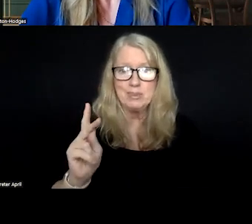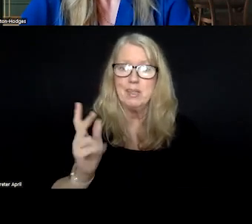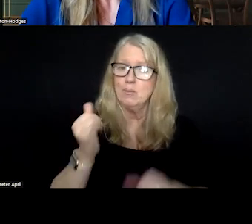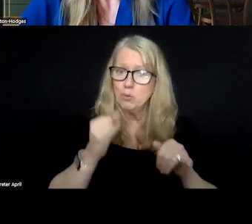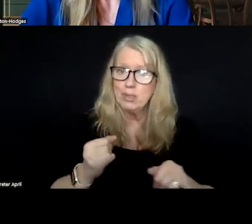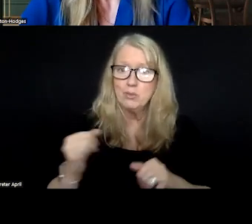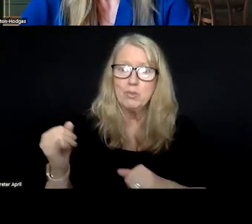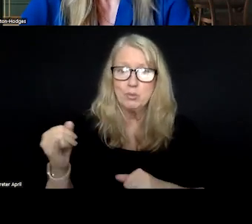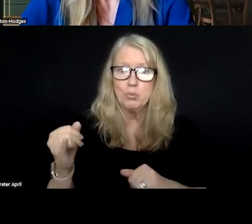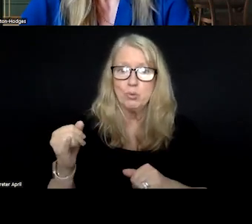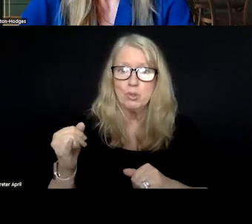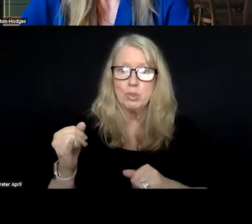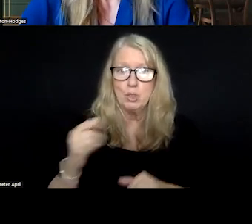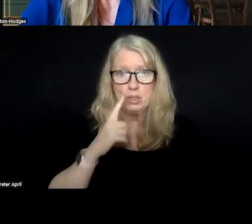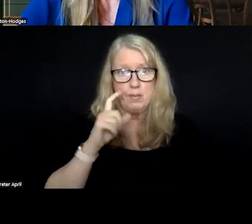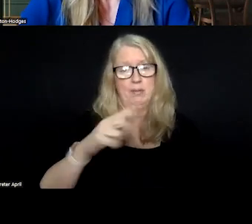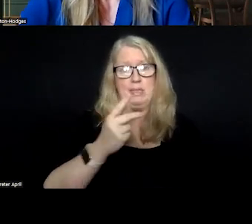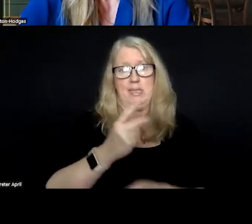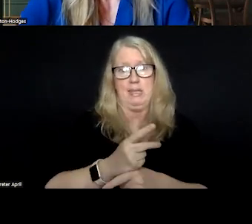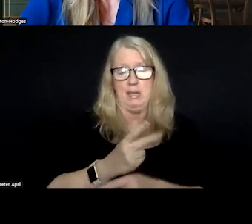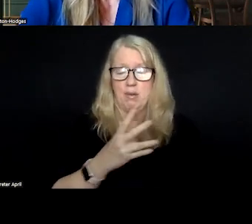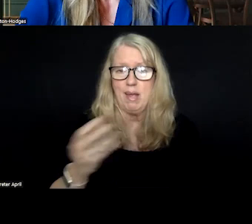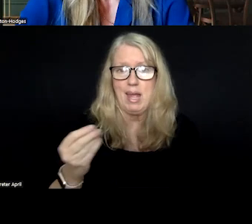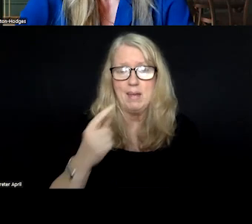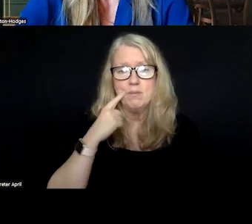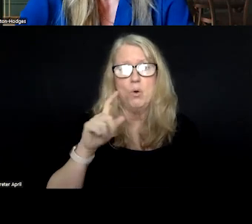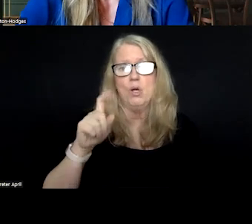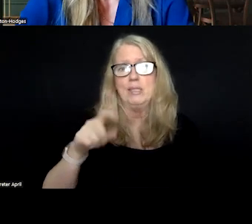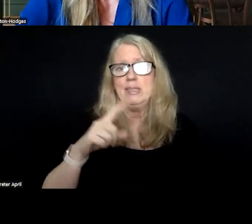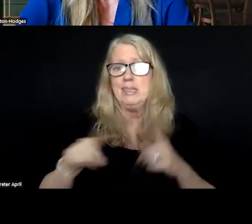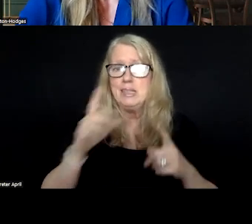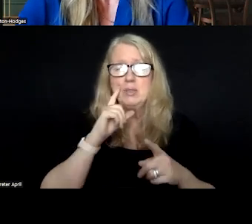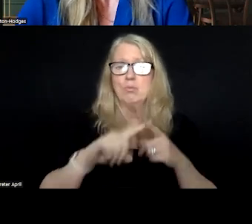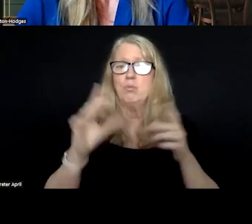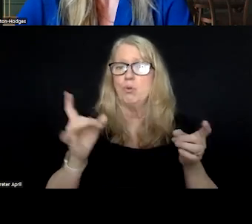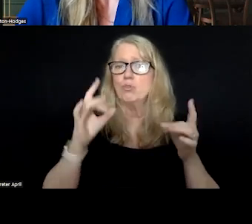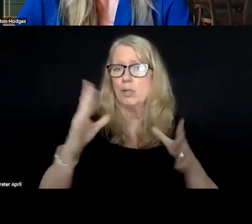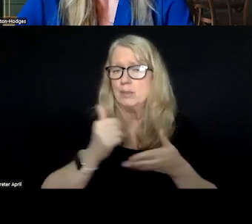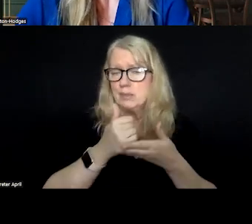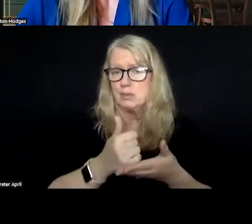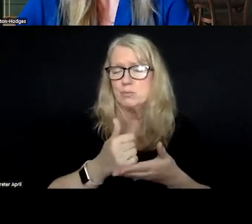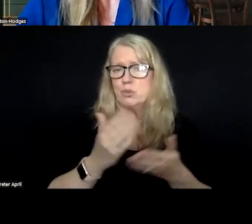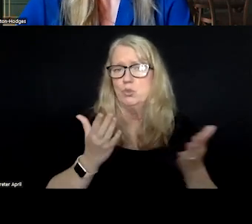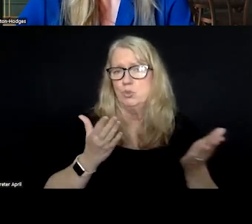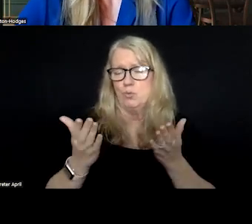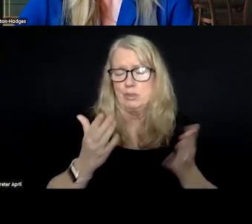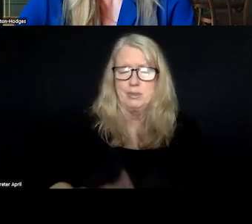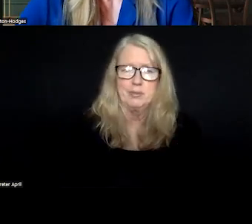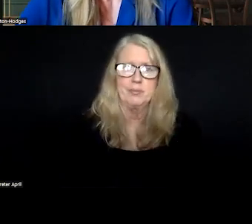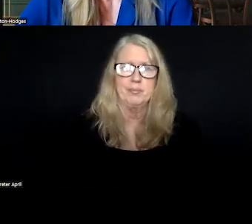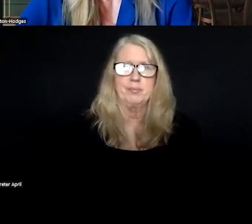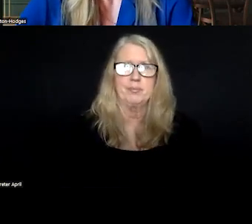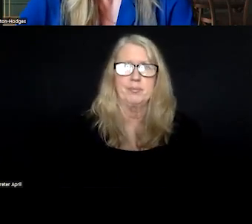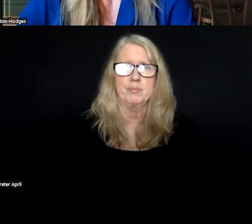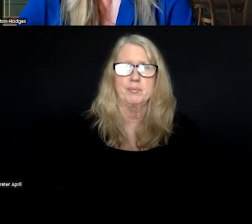individuals for needing care and for needing crisis intervention services. And so then when you